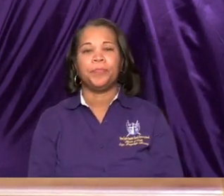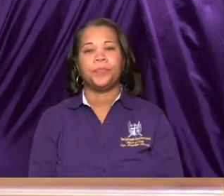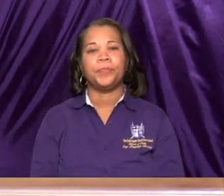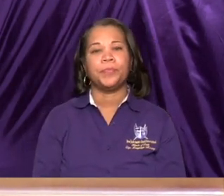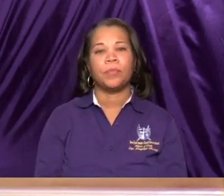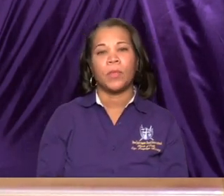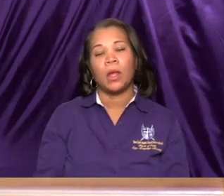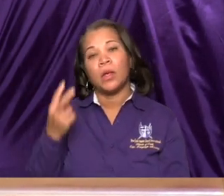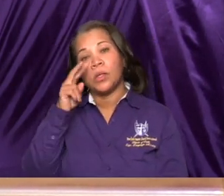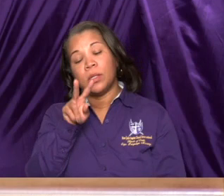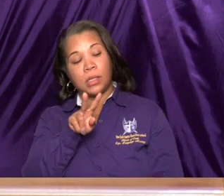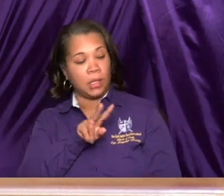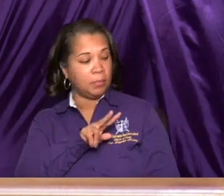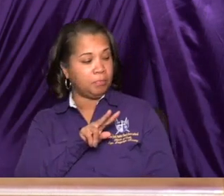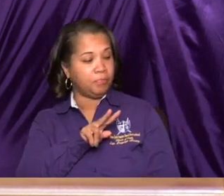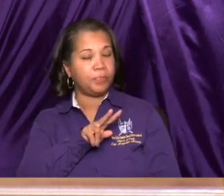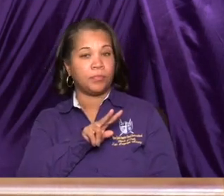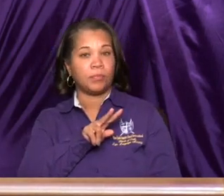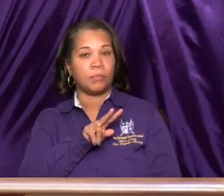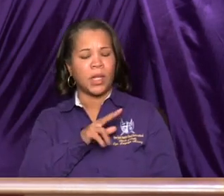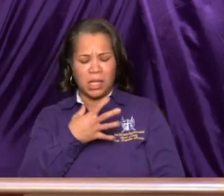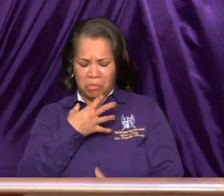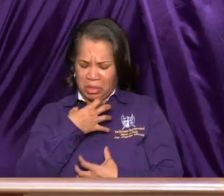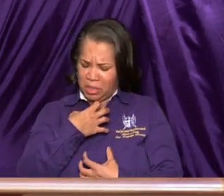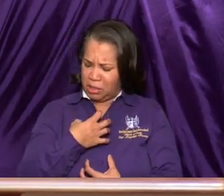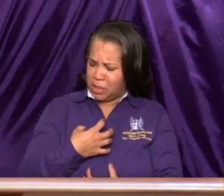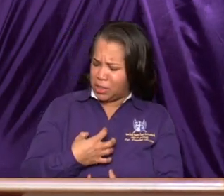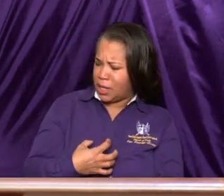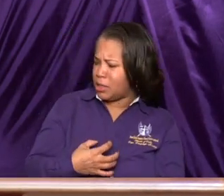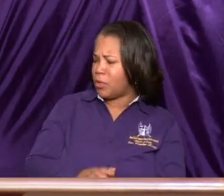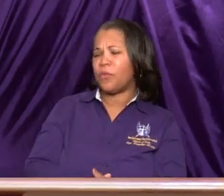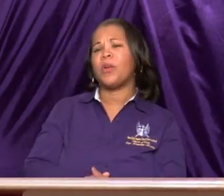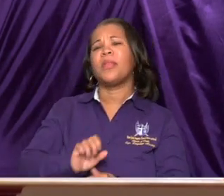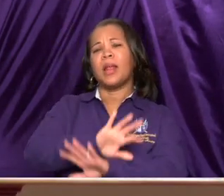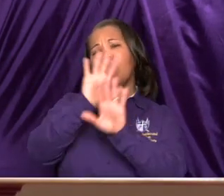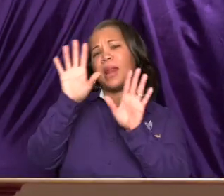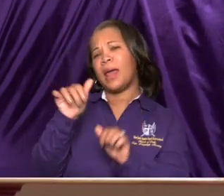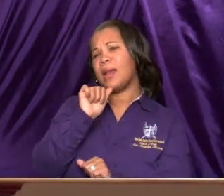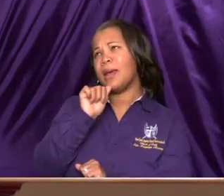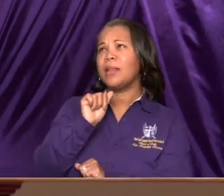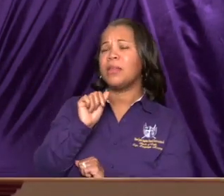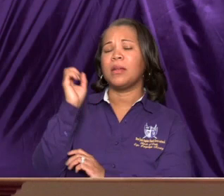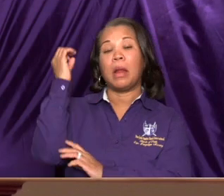You see that he was desperate for the physical light, but he was desperate for the light, Jesus.